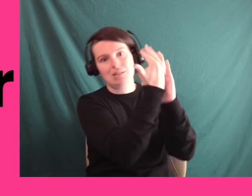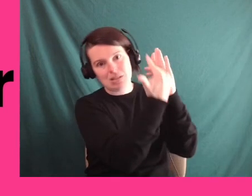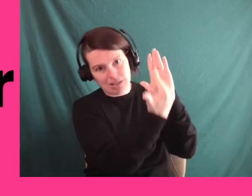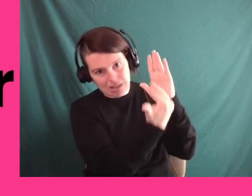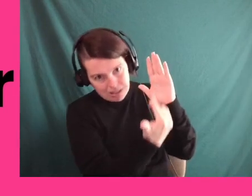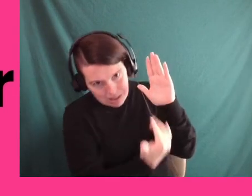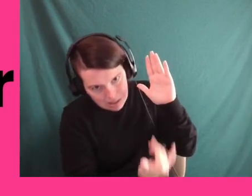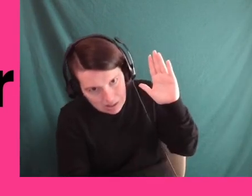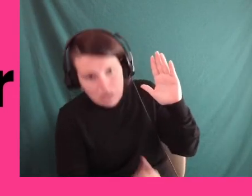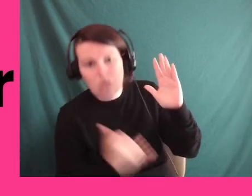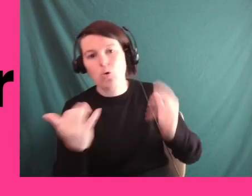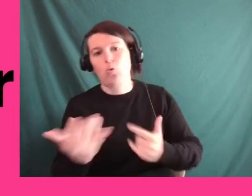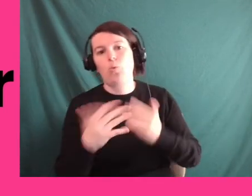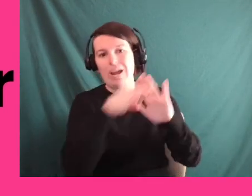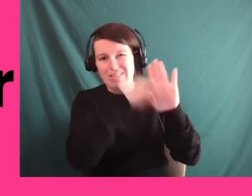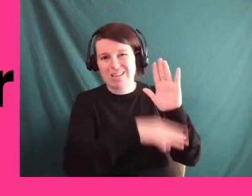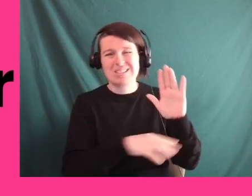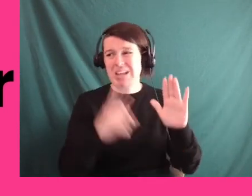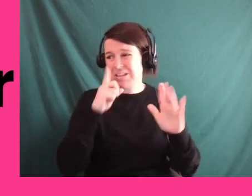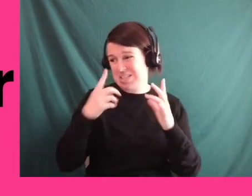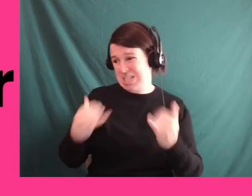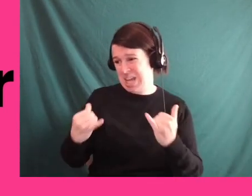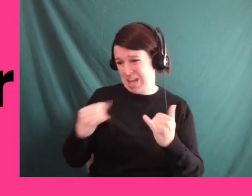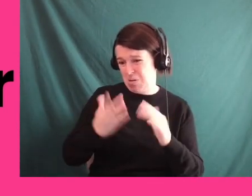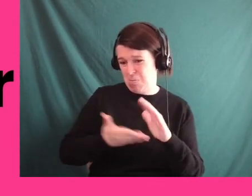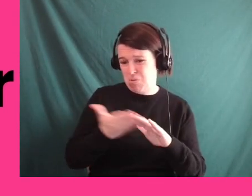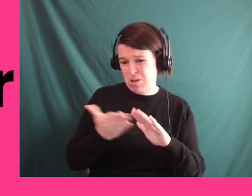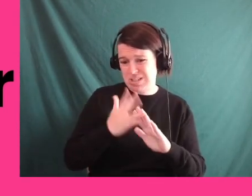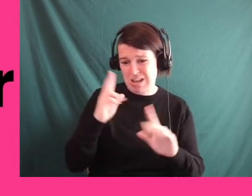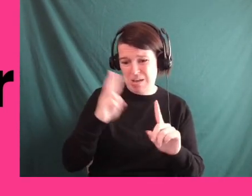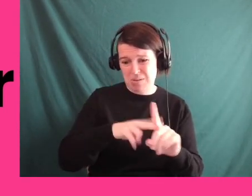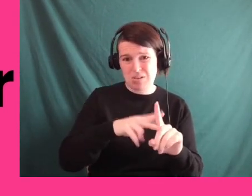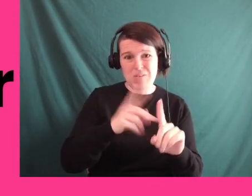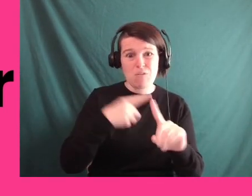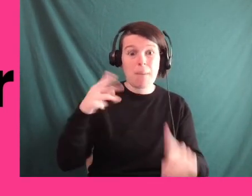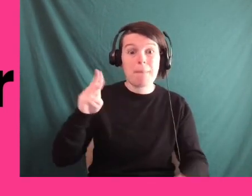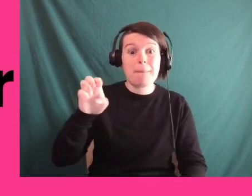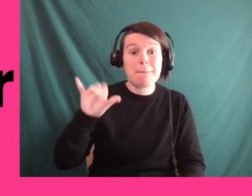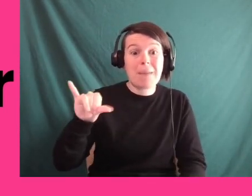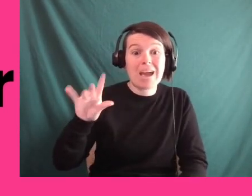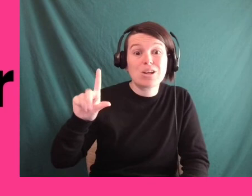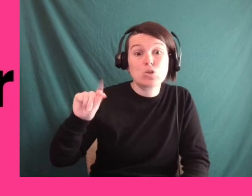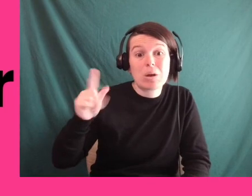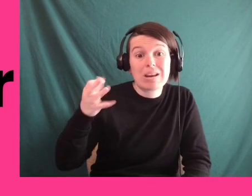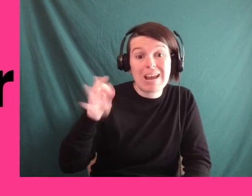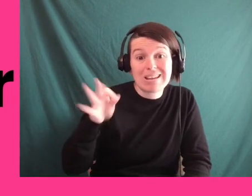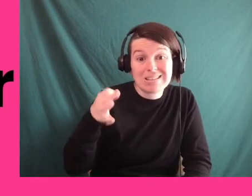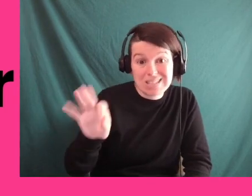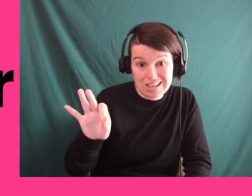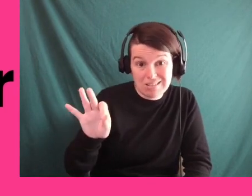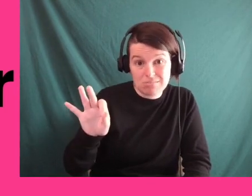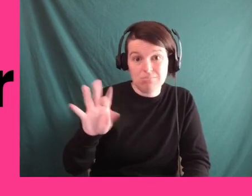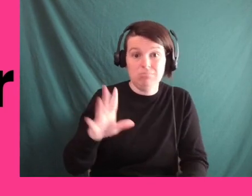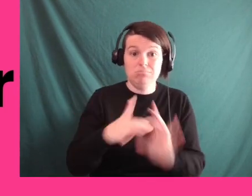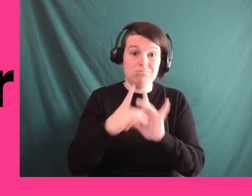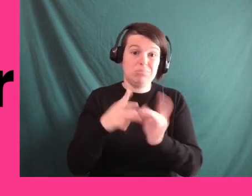applications. So as of today, they are processing applications from May 2019, according to their